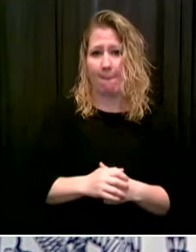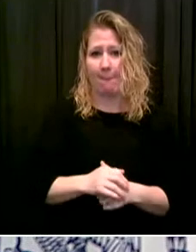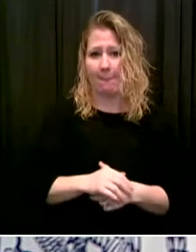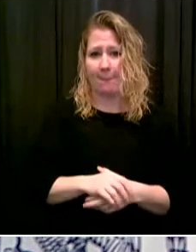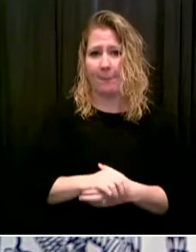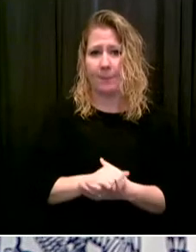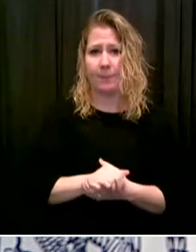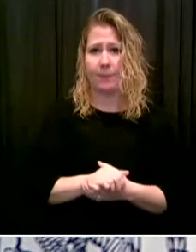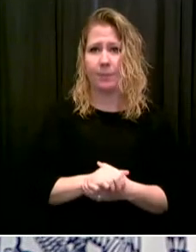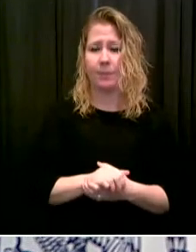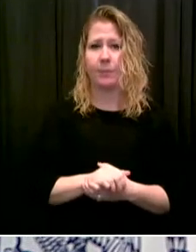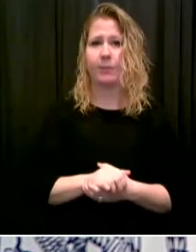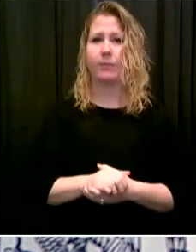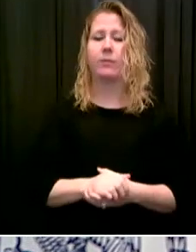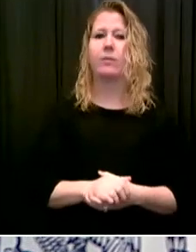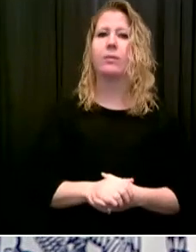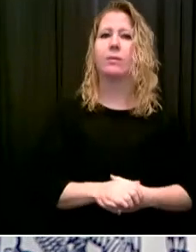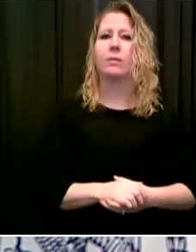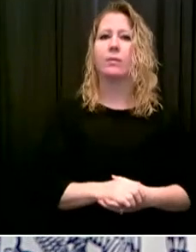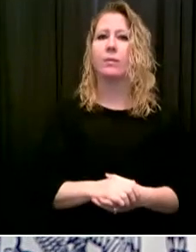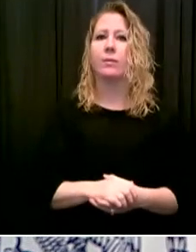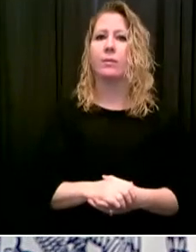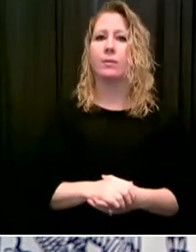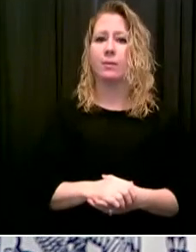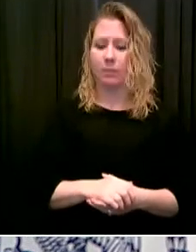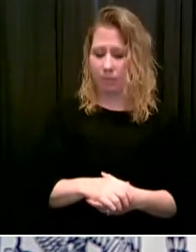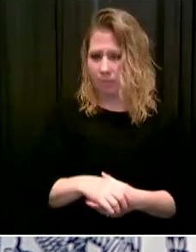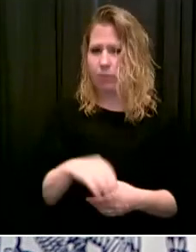All right, and I guess just something of a related